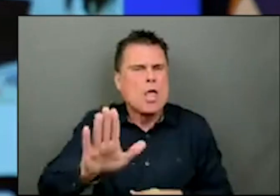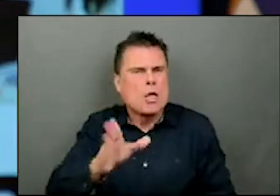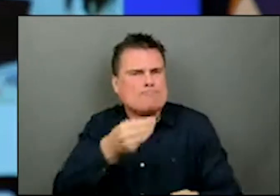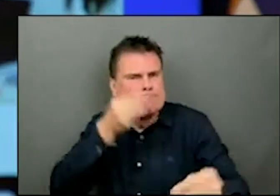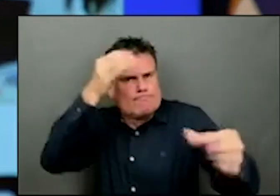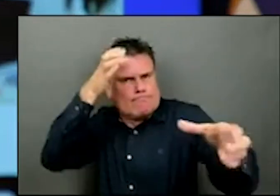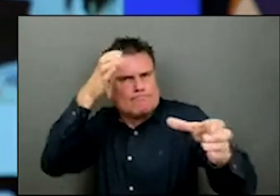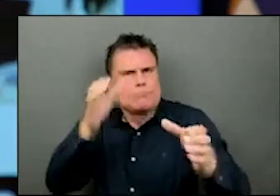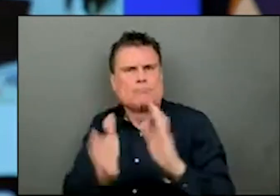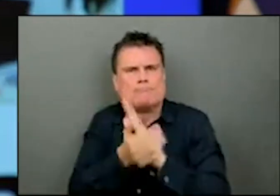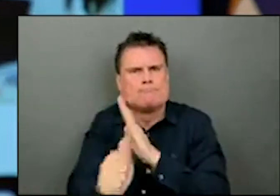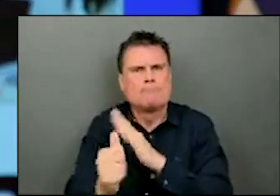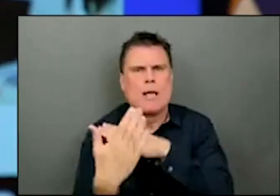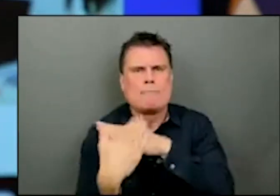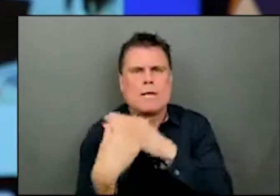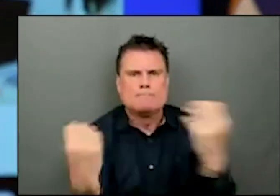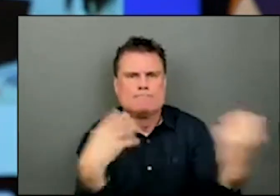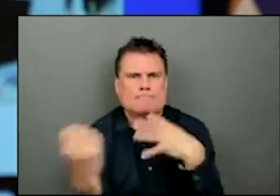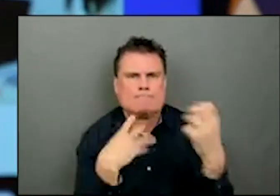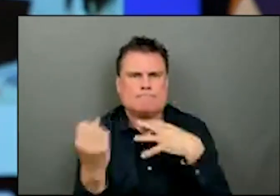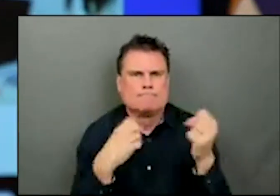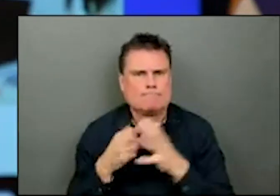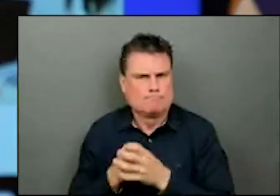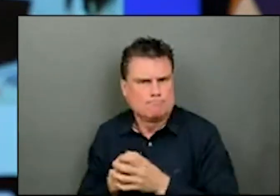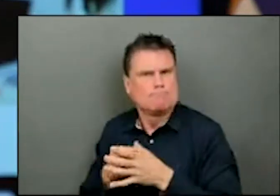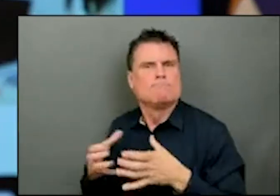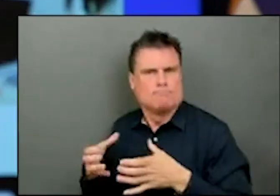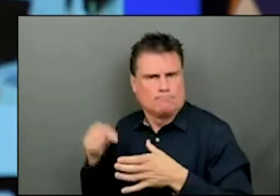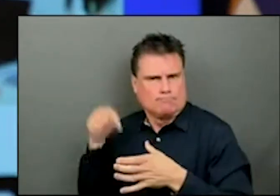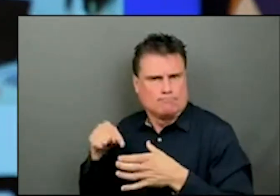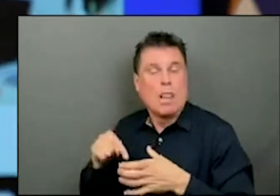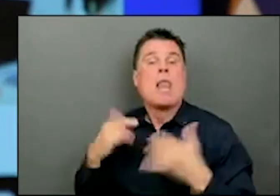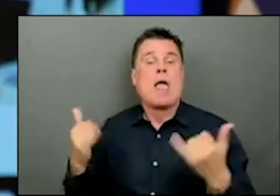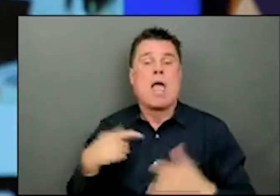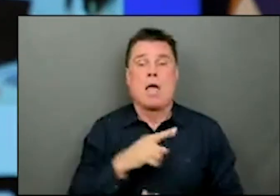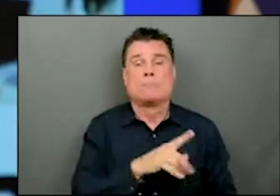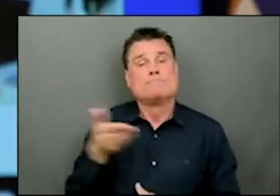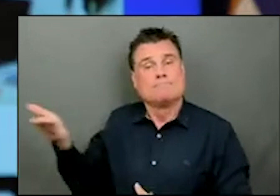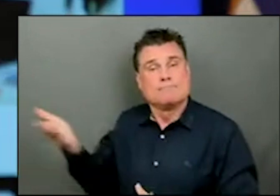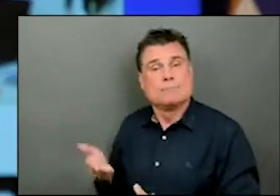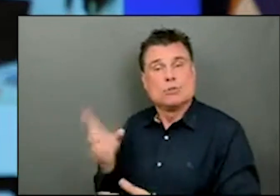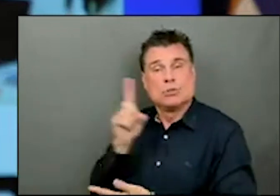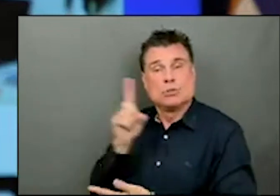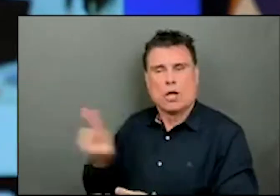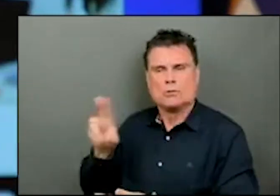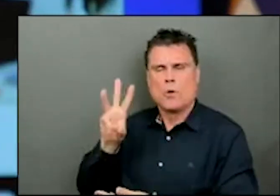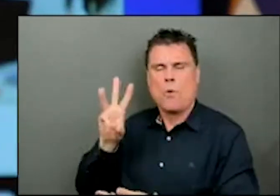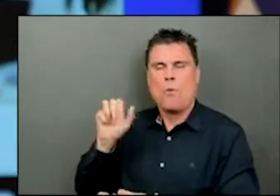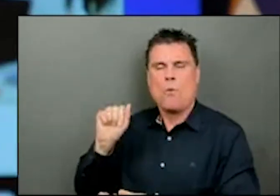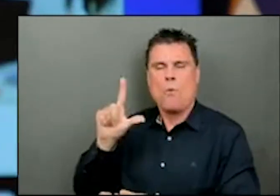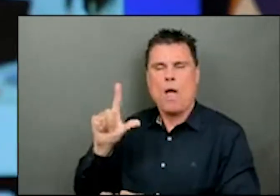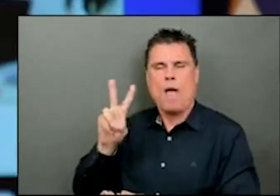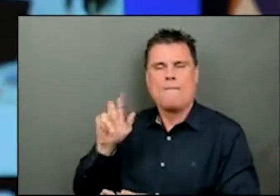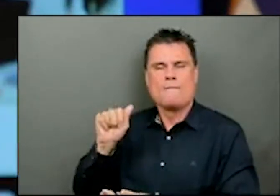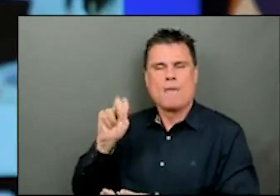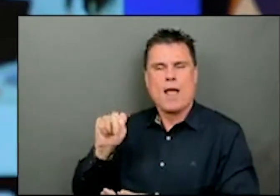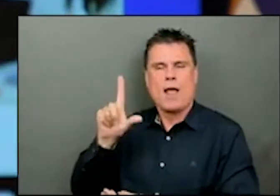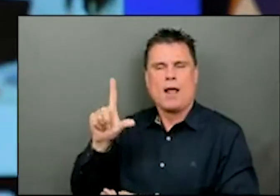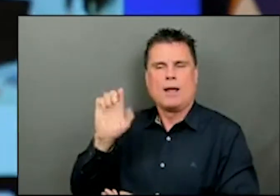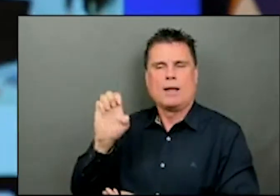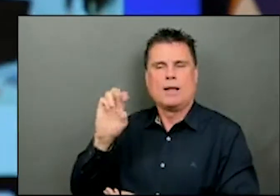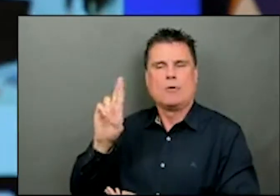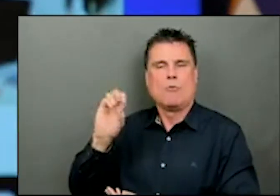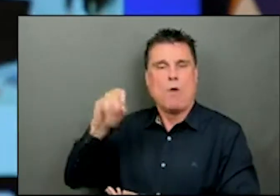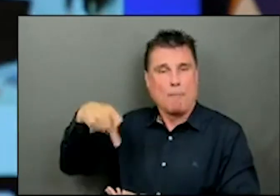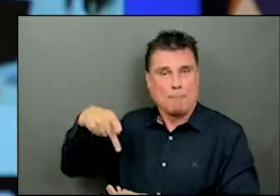BC. I would now like to invite Dr. Wal van Leeurup, Executive Chairman of Crystal X Venture Capital,